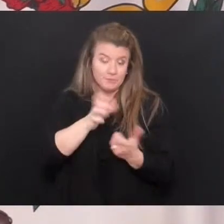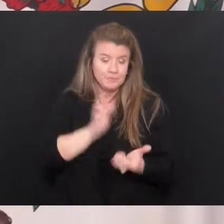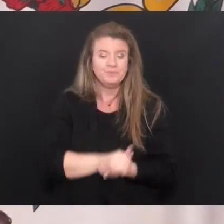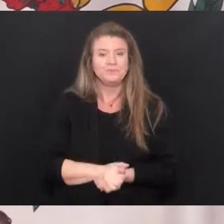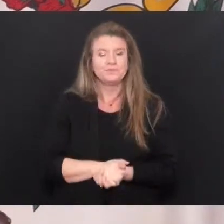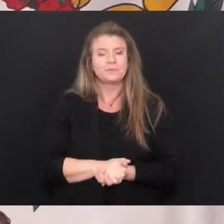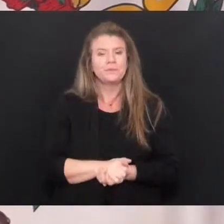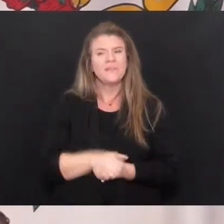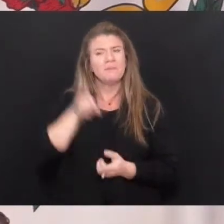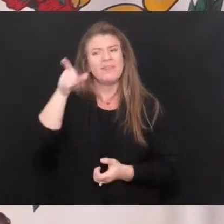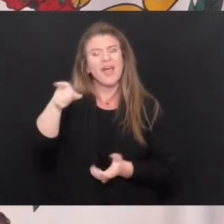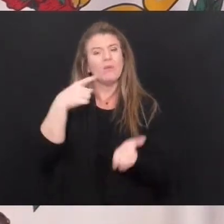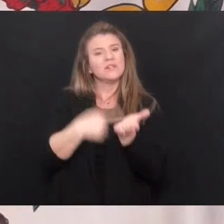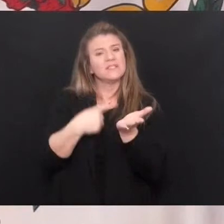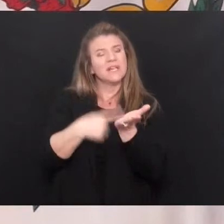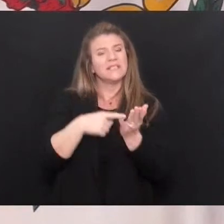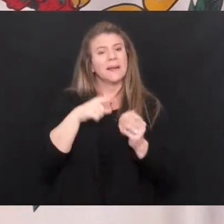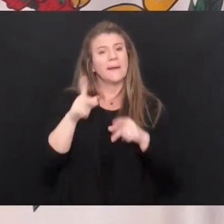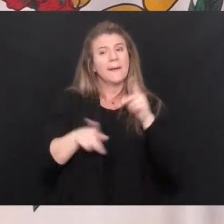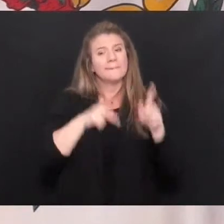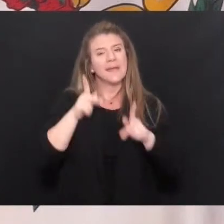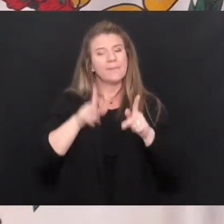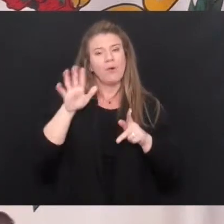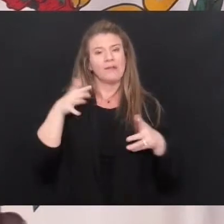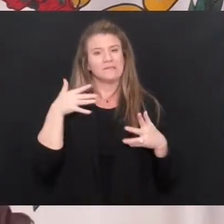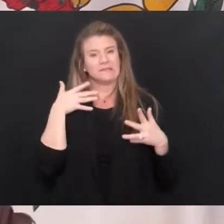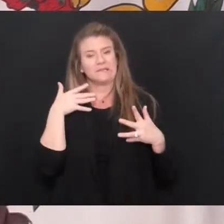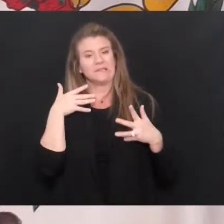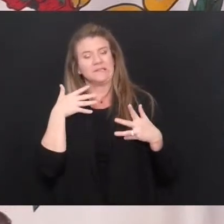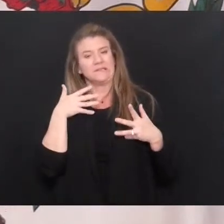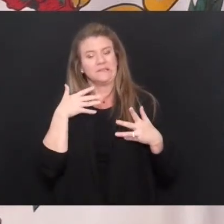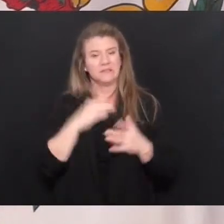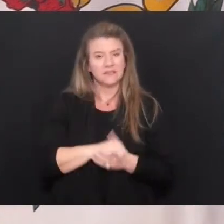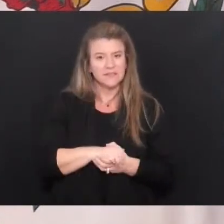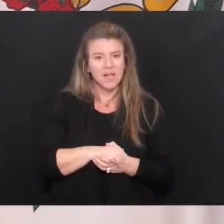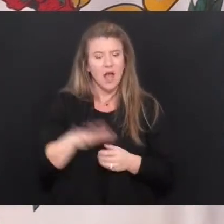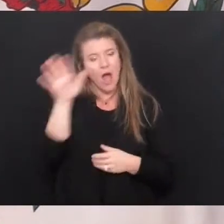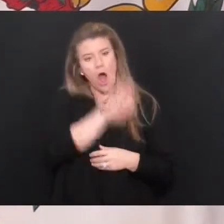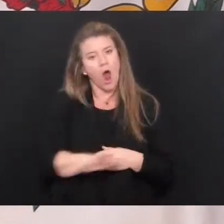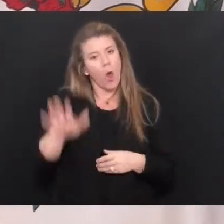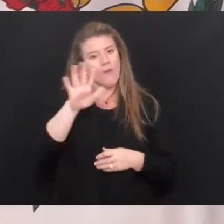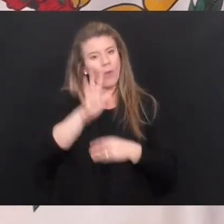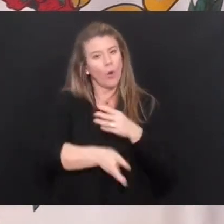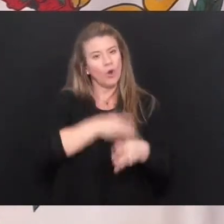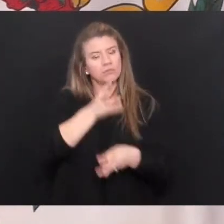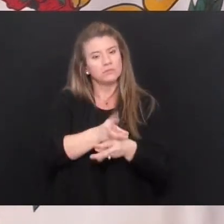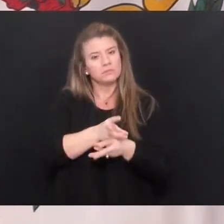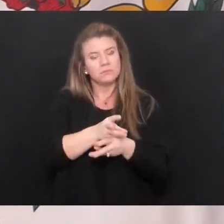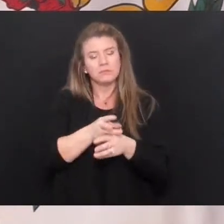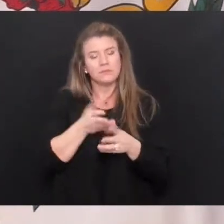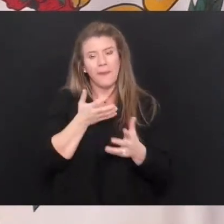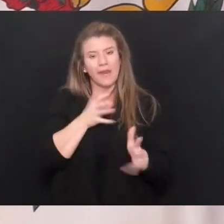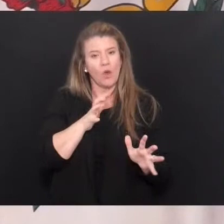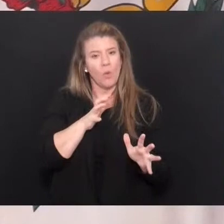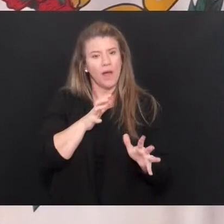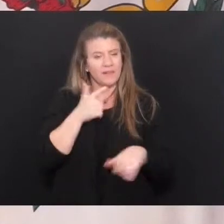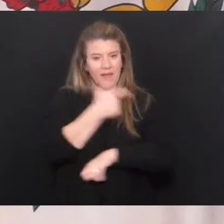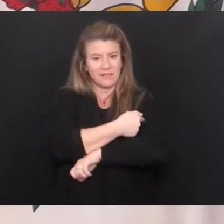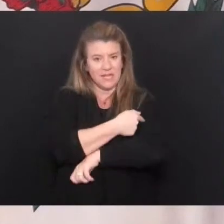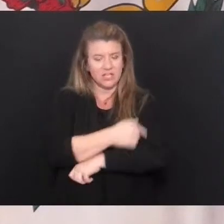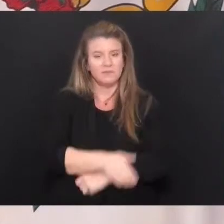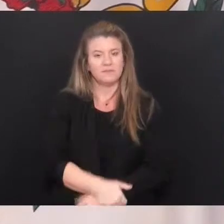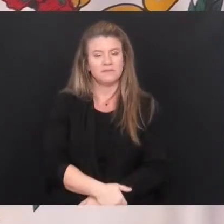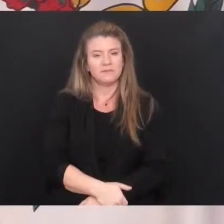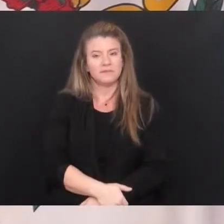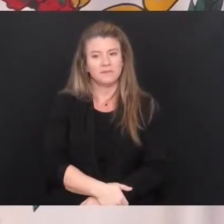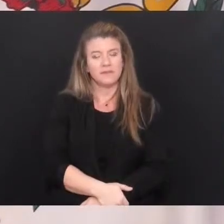But they were talking about people and their hesitancy, across the nation to take the vaccine.